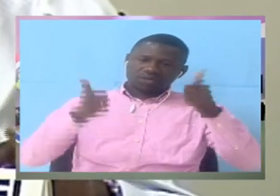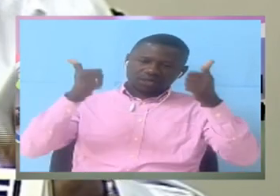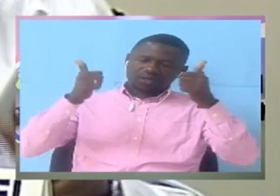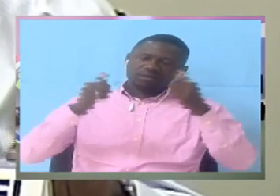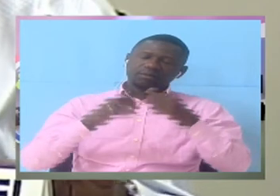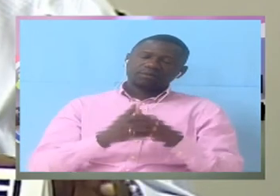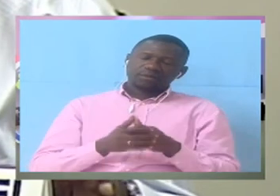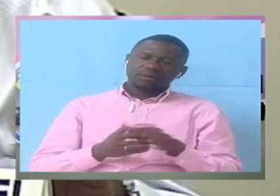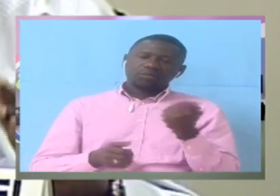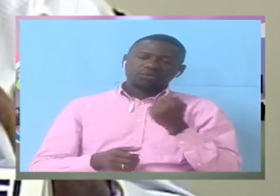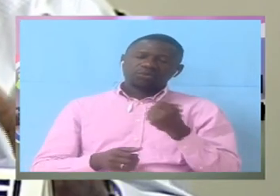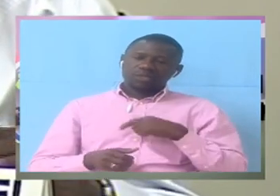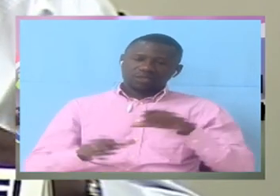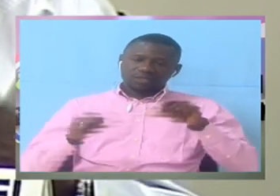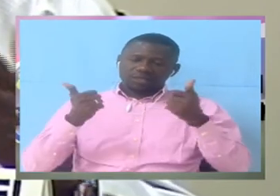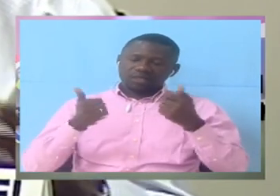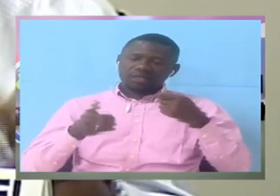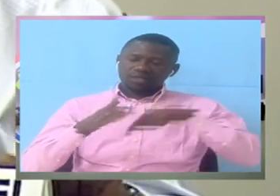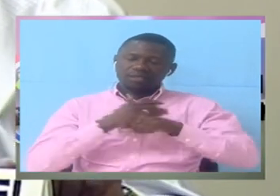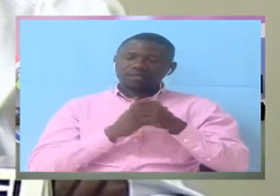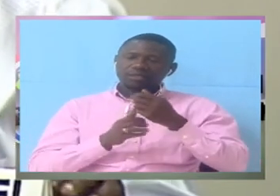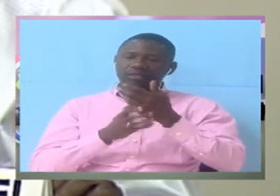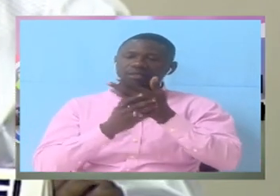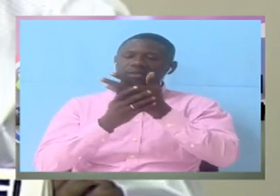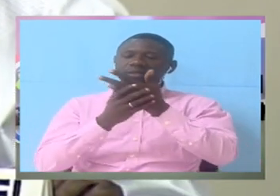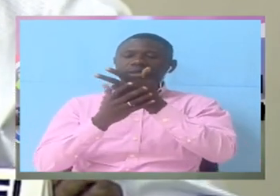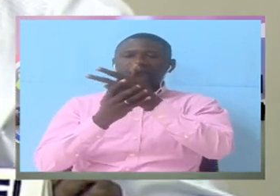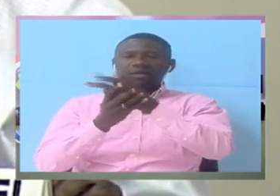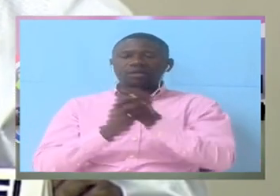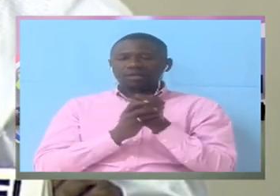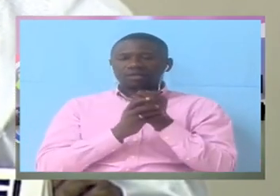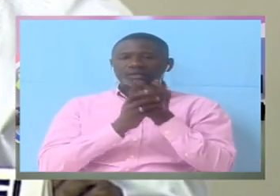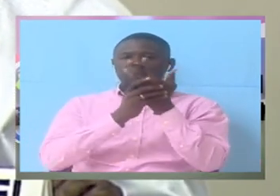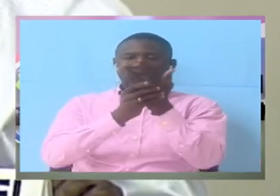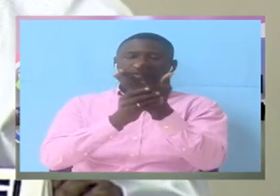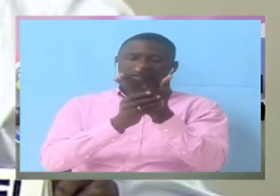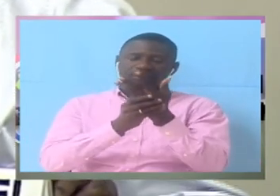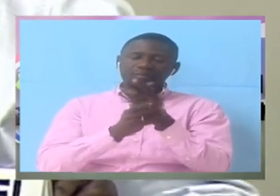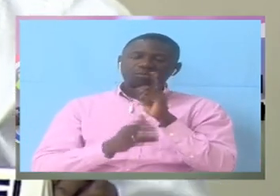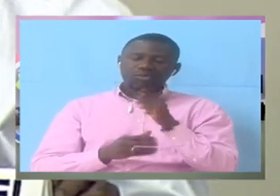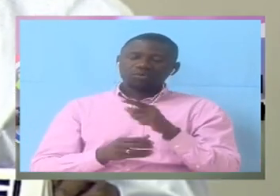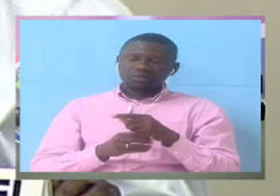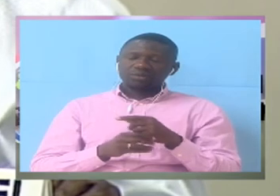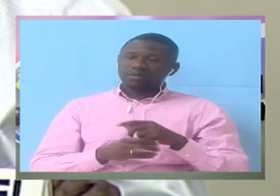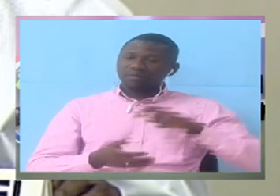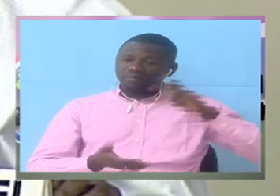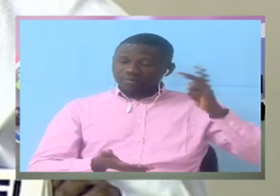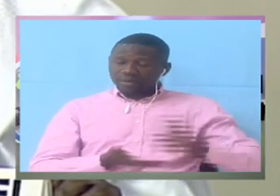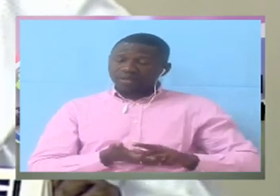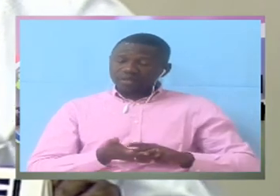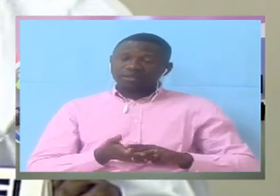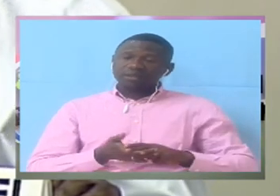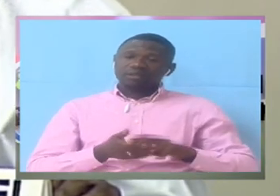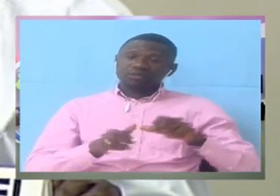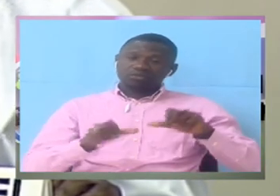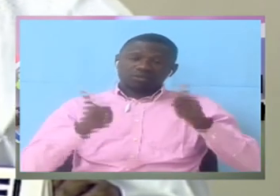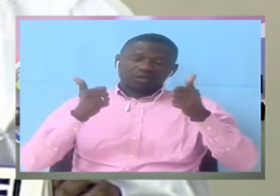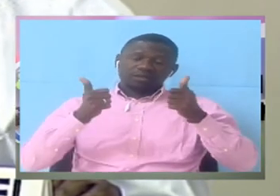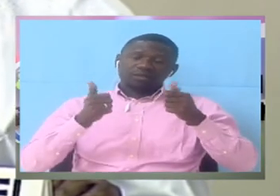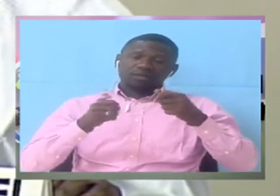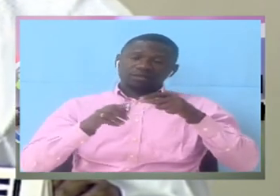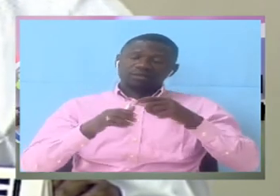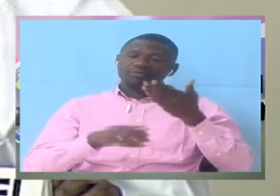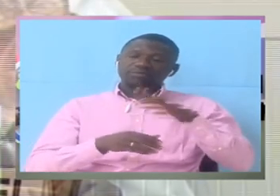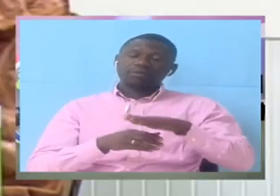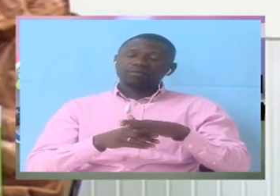started in 1989, but the official launch is 1990 from Nimba County. Mm-hmm.